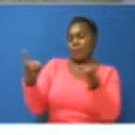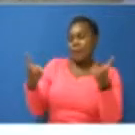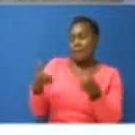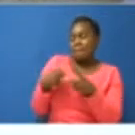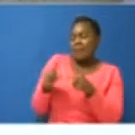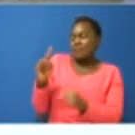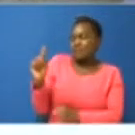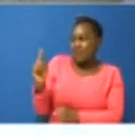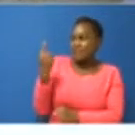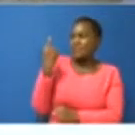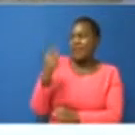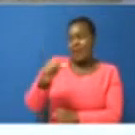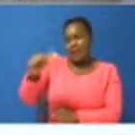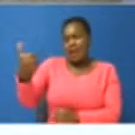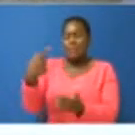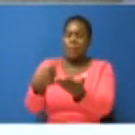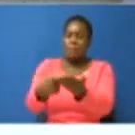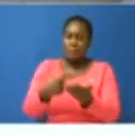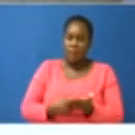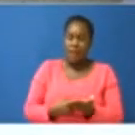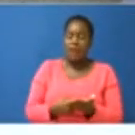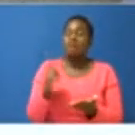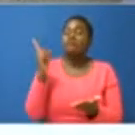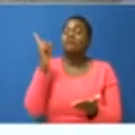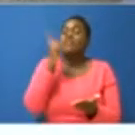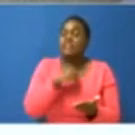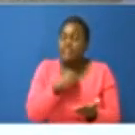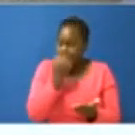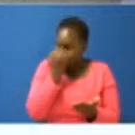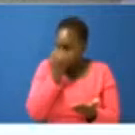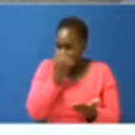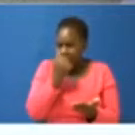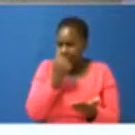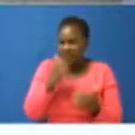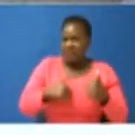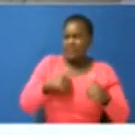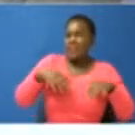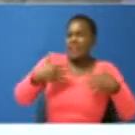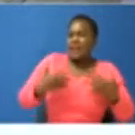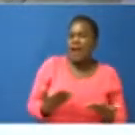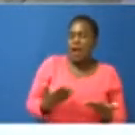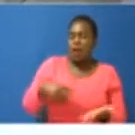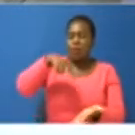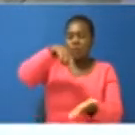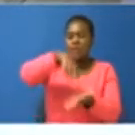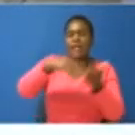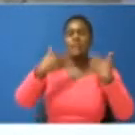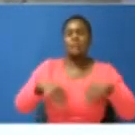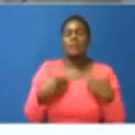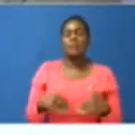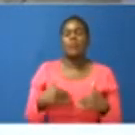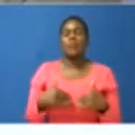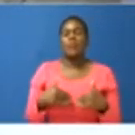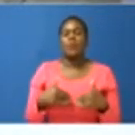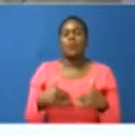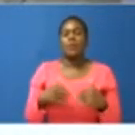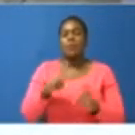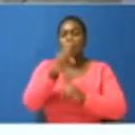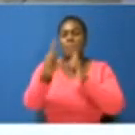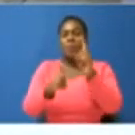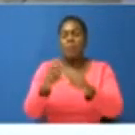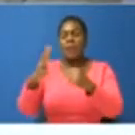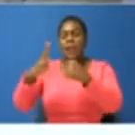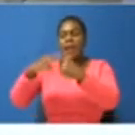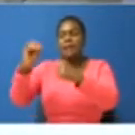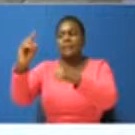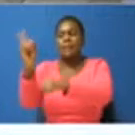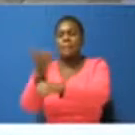first things first we've had another debate that's just ended uh what are the immediate reactions from some of the candidates that had to face those moderators there for the last